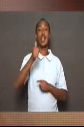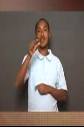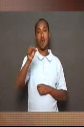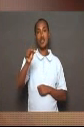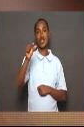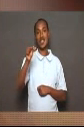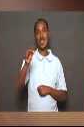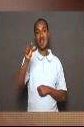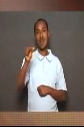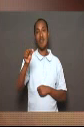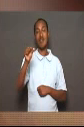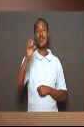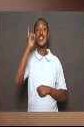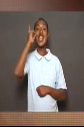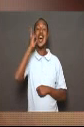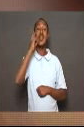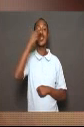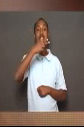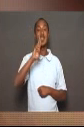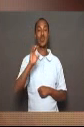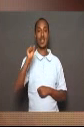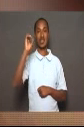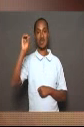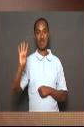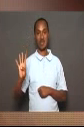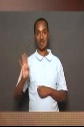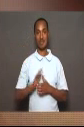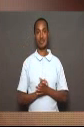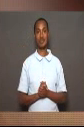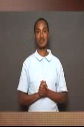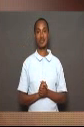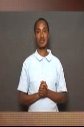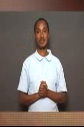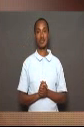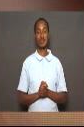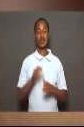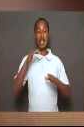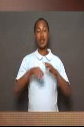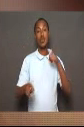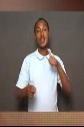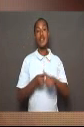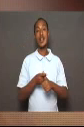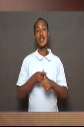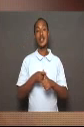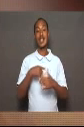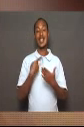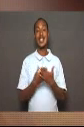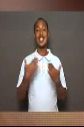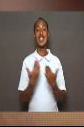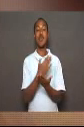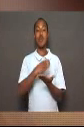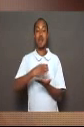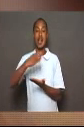drops of the dilute sulfuric acid. Into the first of these new beakers,